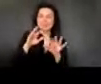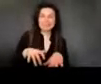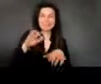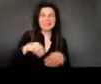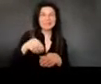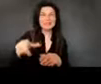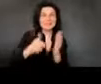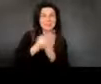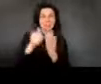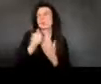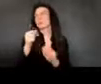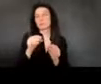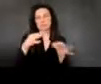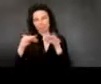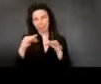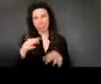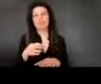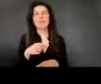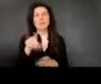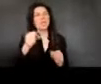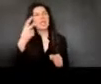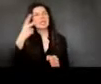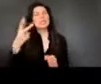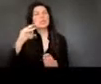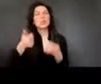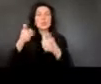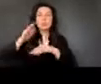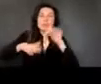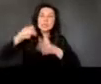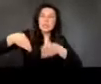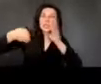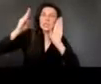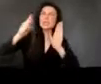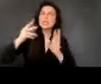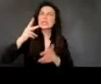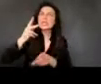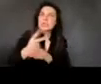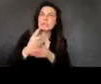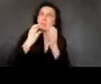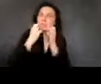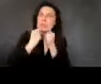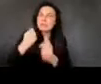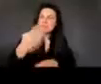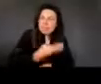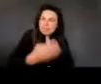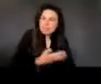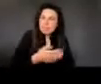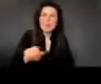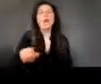or trying to be rebuilt, and so on and so forth. It just shows very strongly this idea of trying